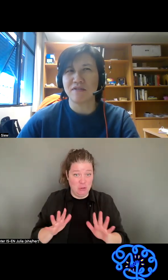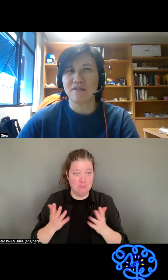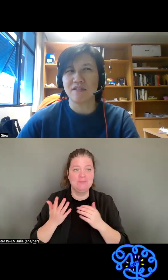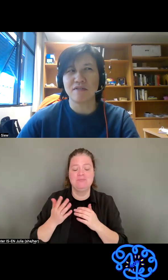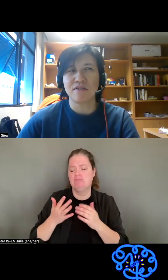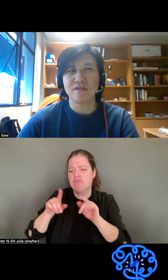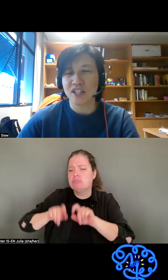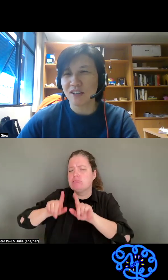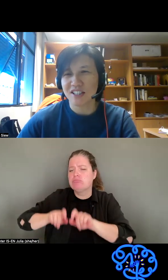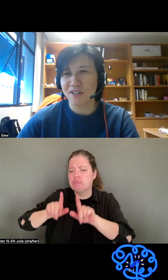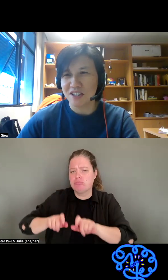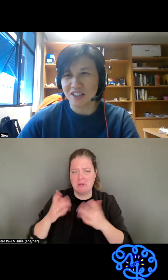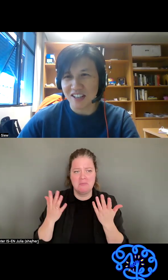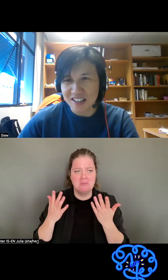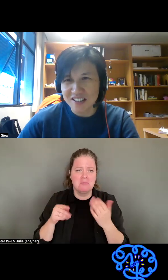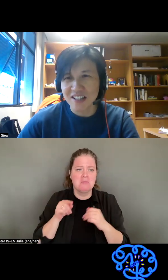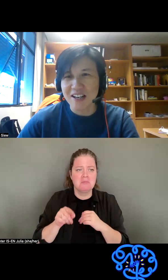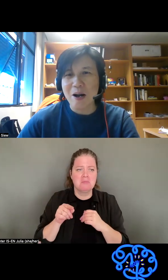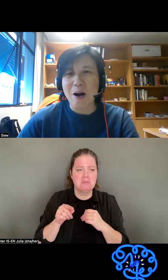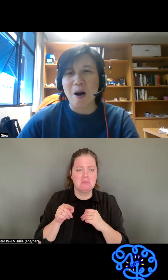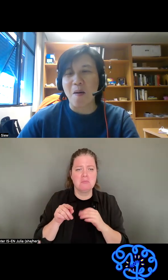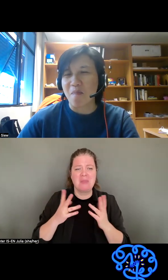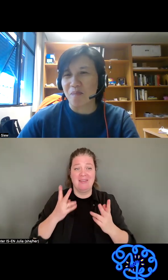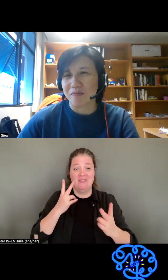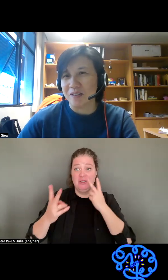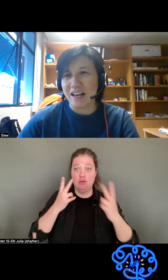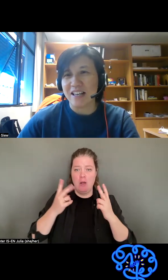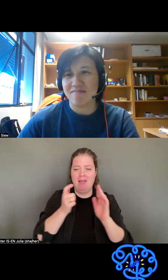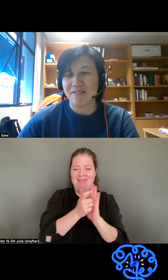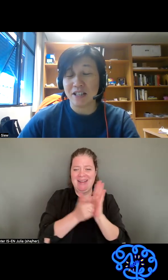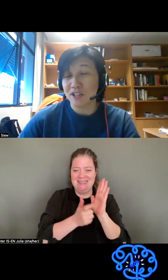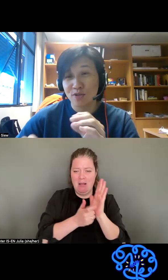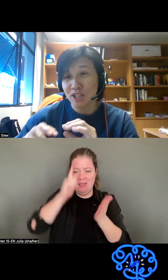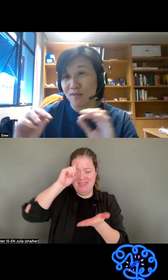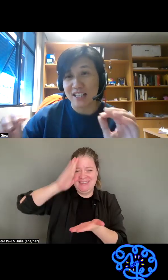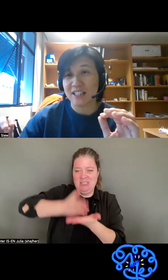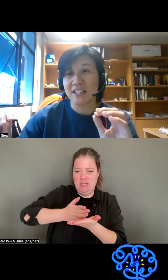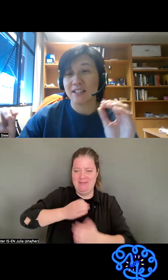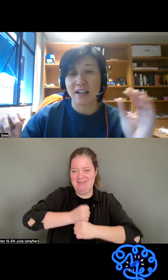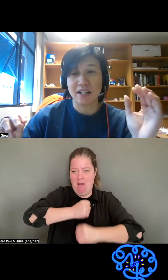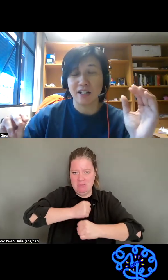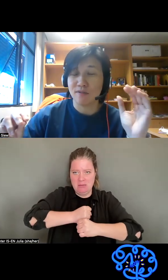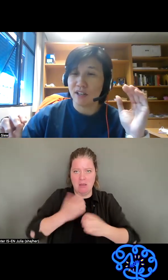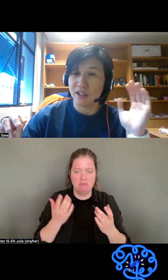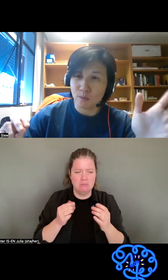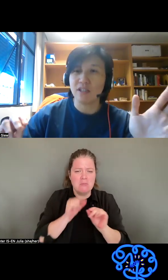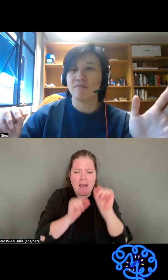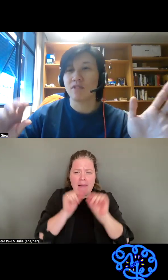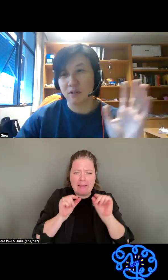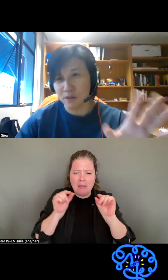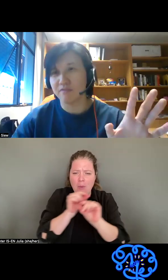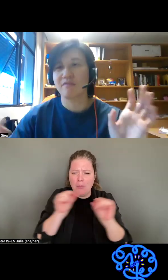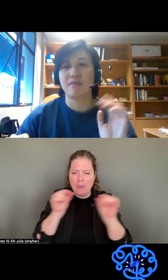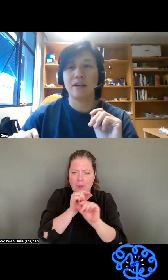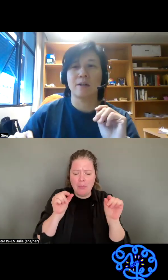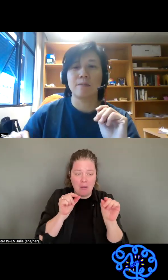a visual lexical decision task. Um, and given strings of letters, decide if they heard a word, not